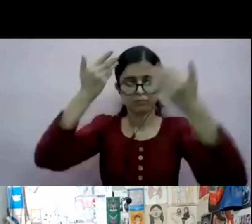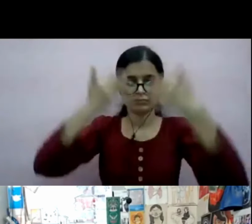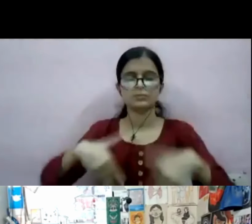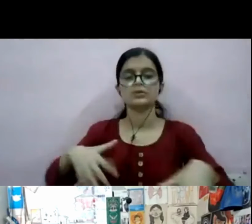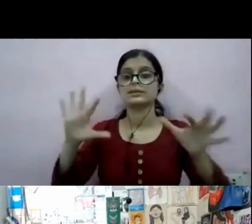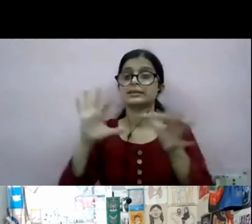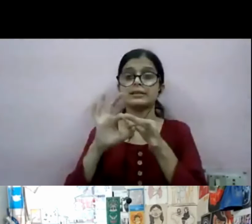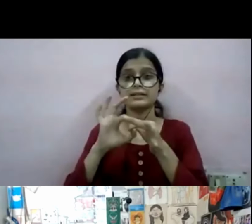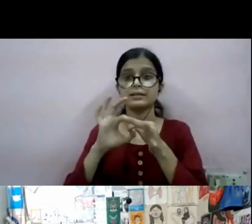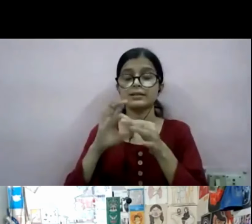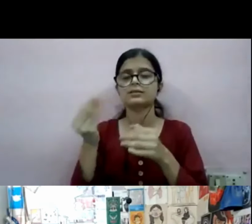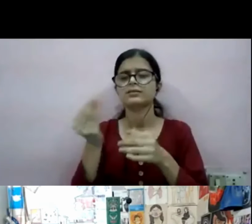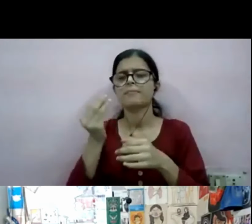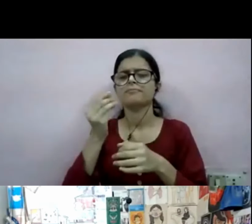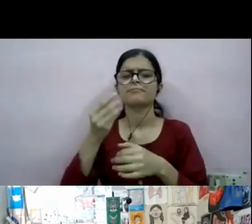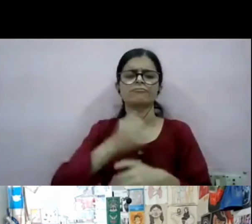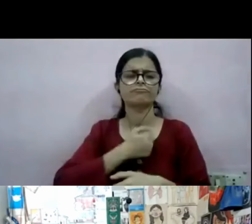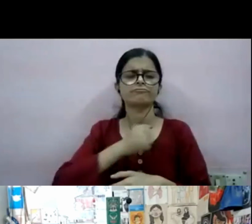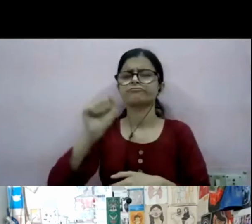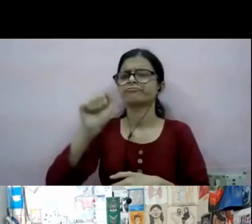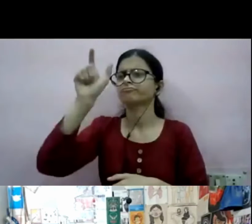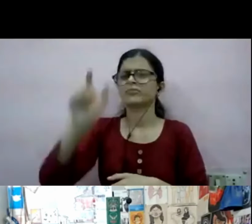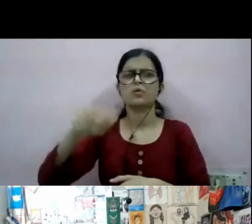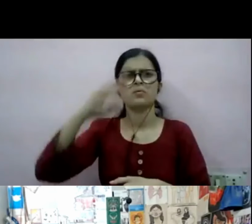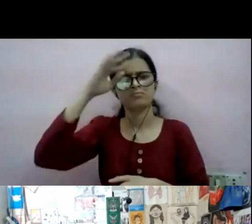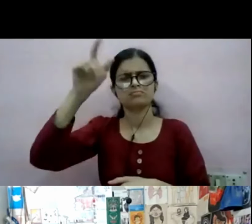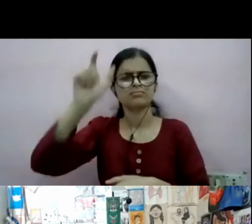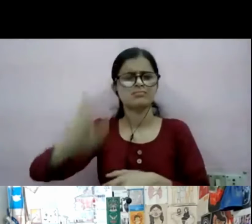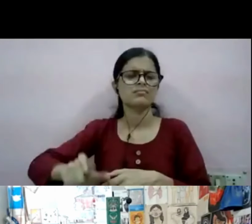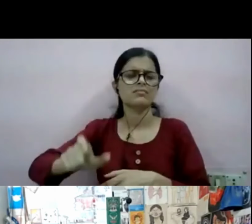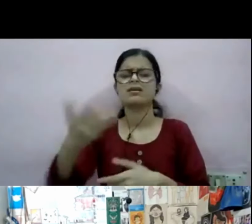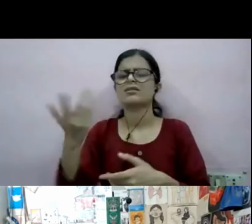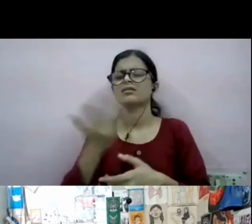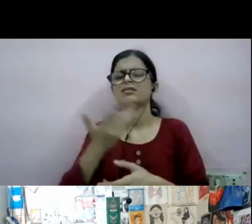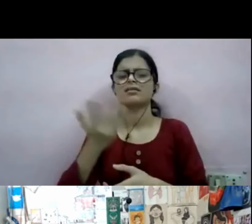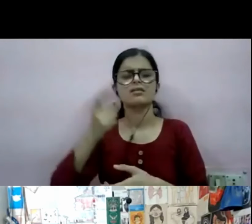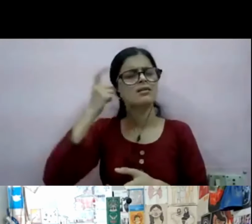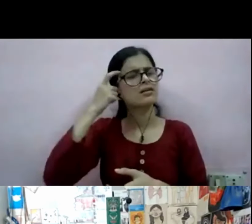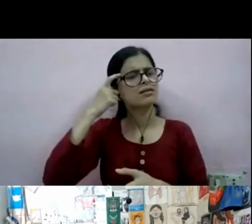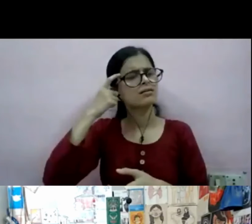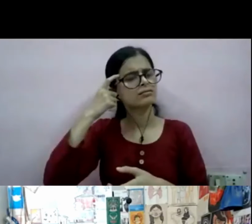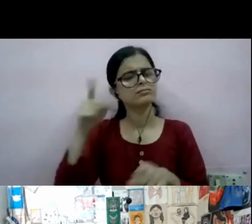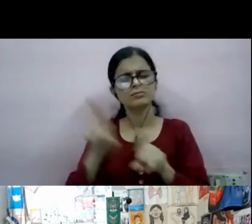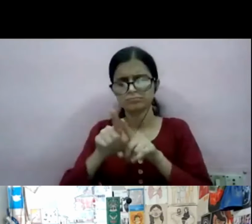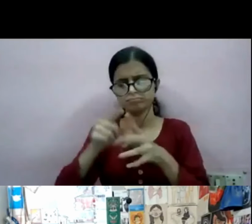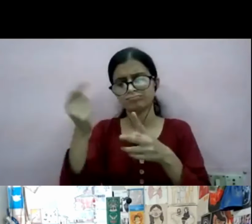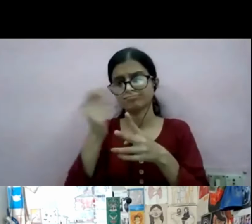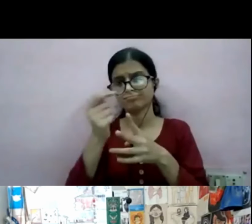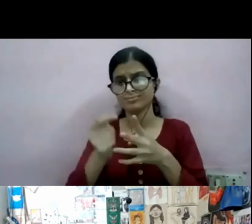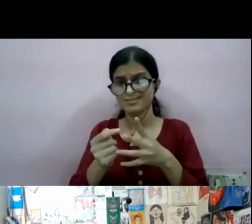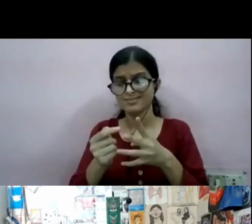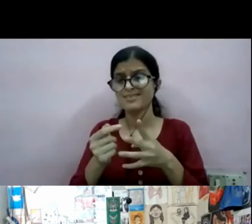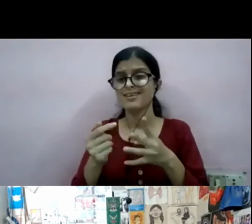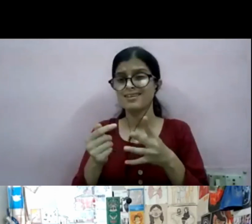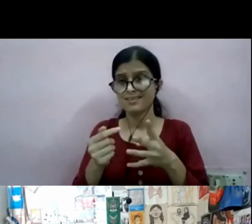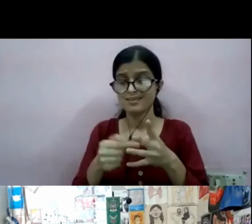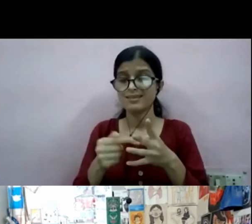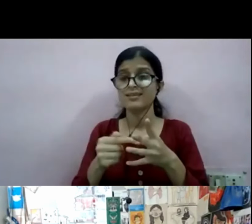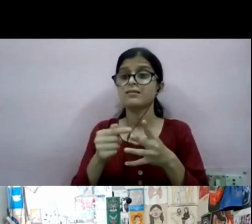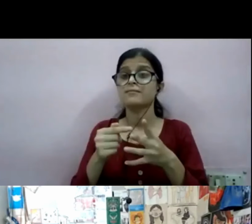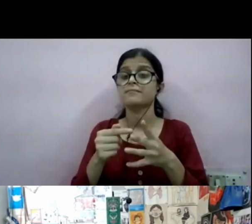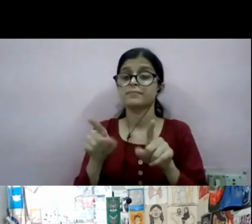some feminist and disability theorists are concerned about the extent to which these dimensions and these distinctions